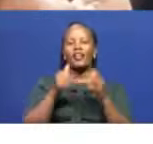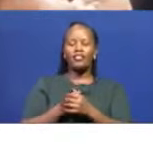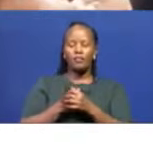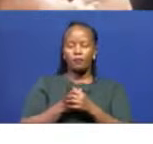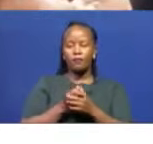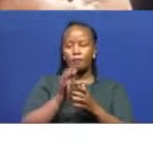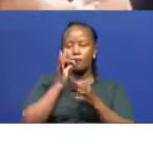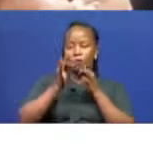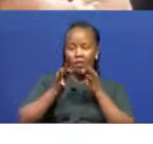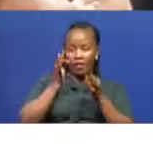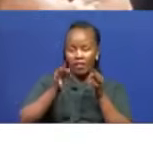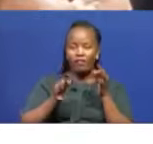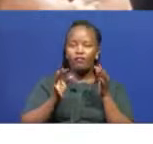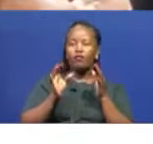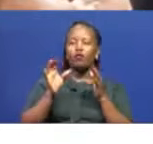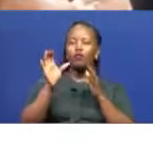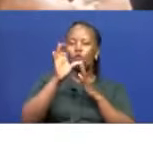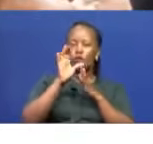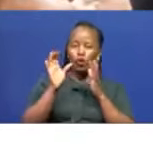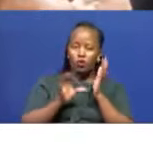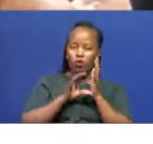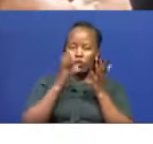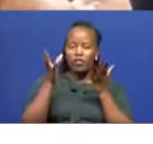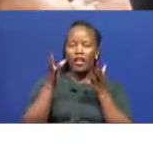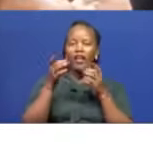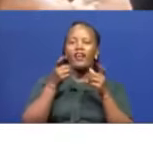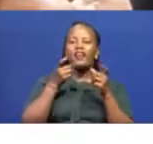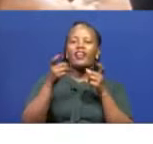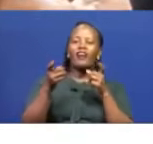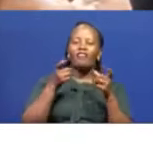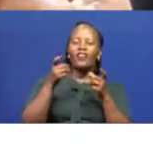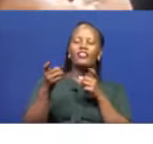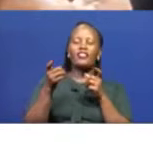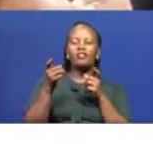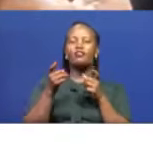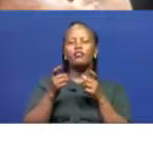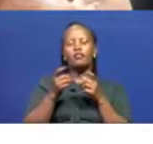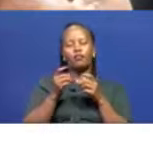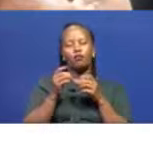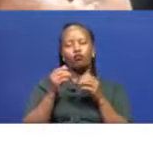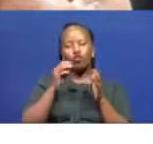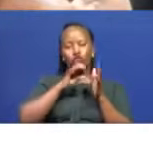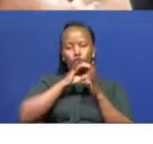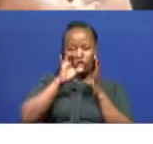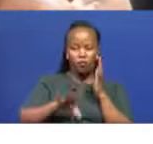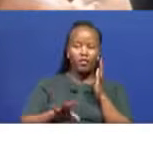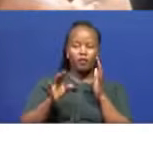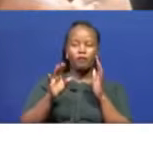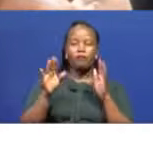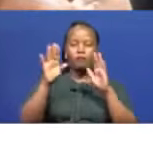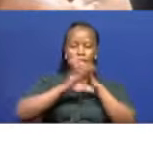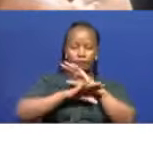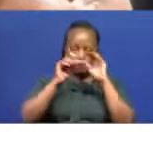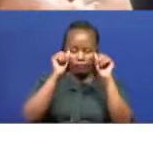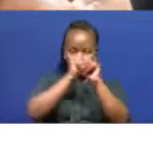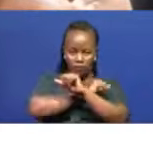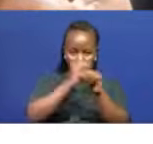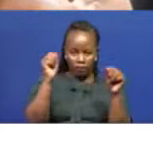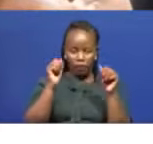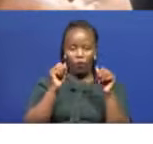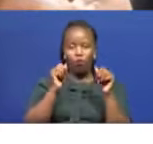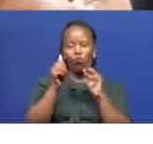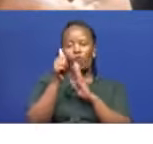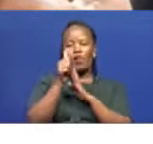whether the constitutional framework governing the impeachment of a Deputy President under Article 150